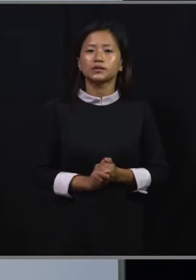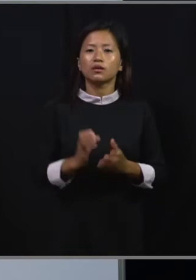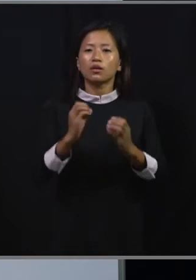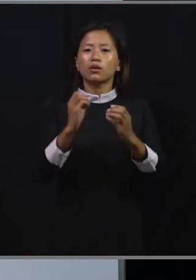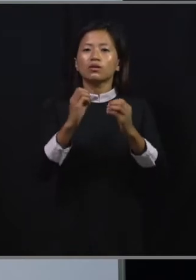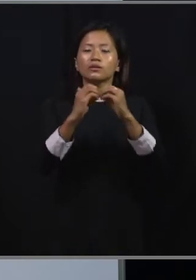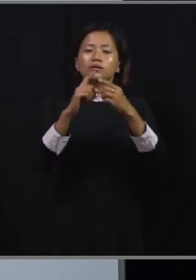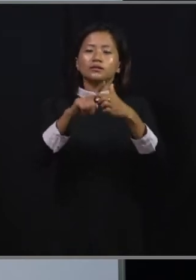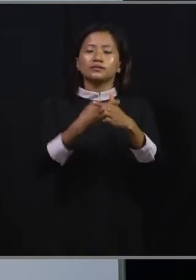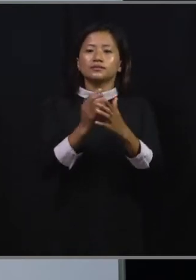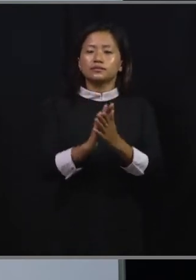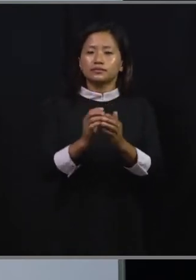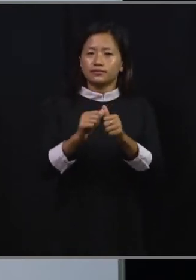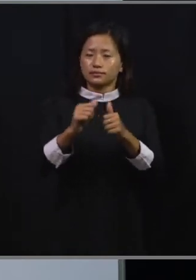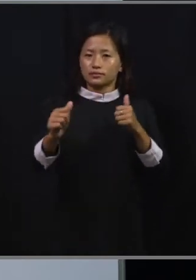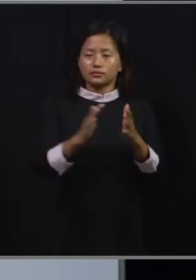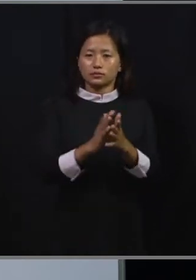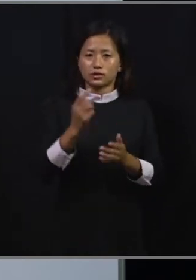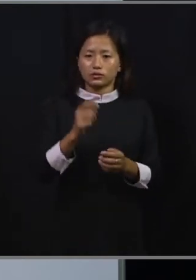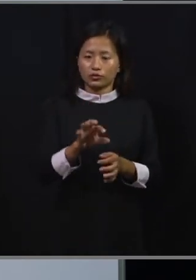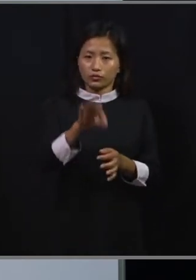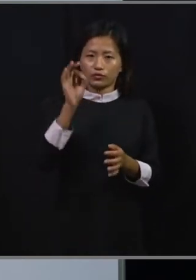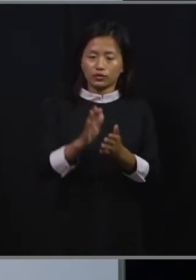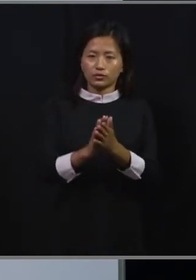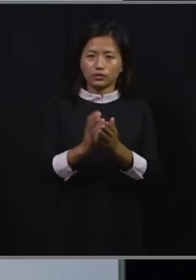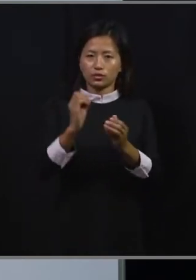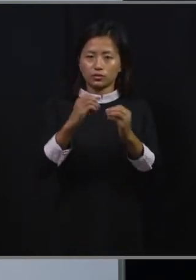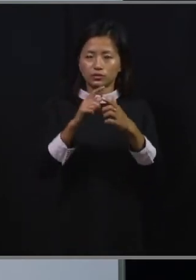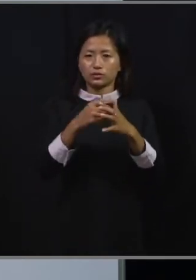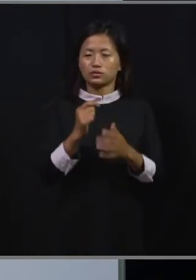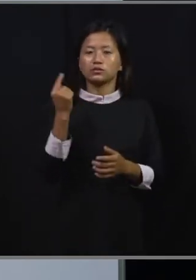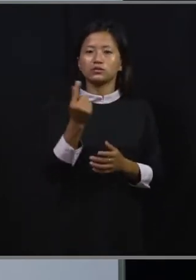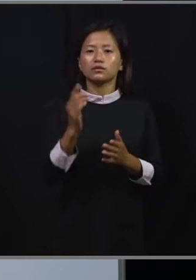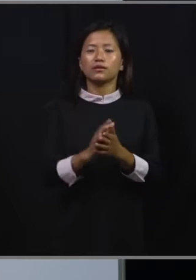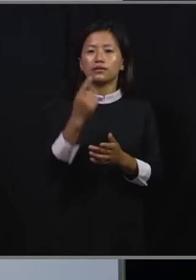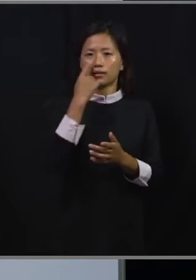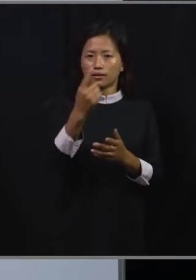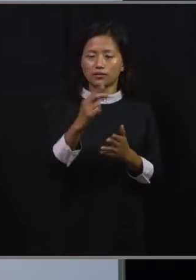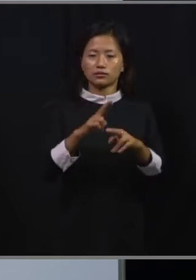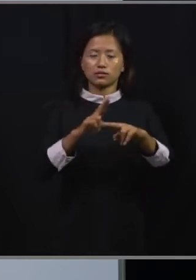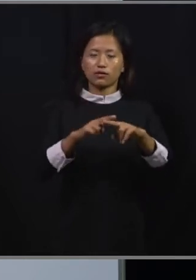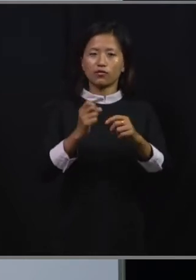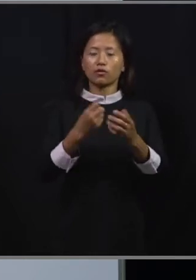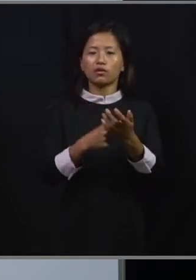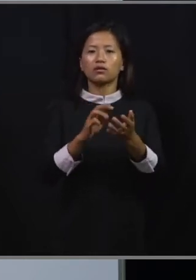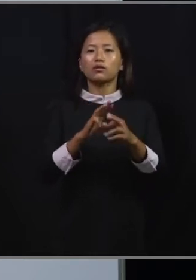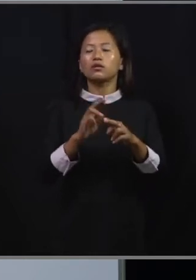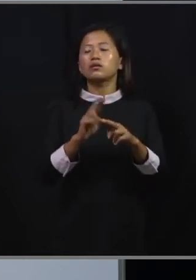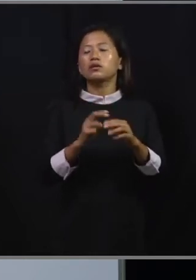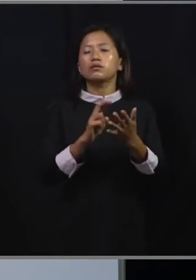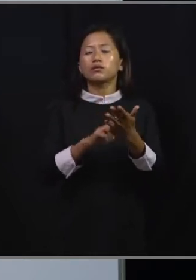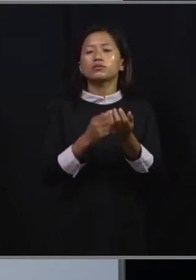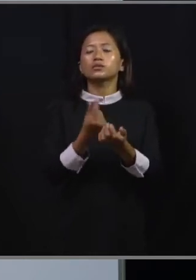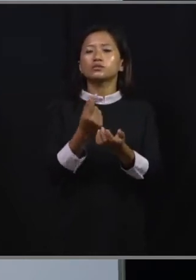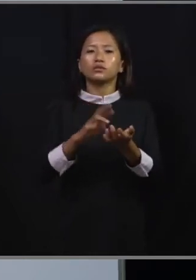distance will vary for eye lens. So to find the object distance we have to use the lens formula. Okay, so let's use the lens formula